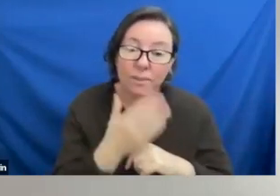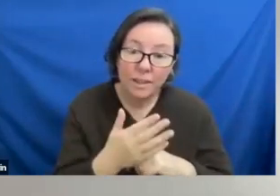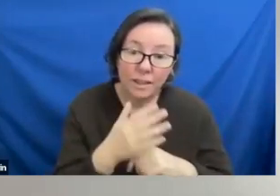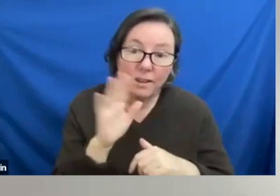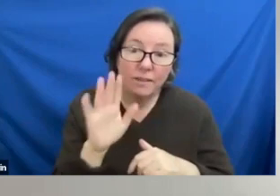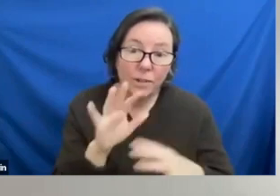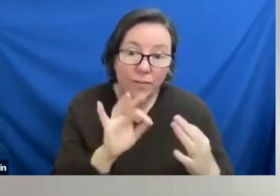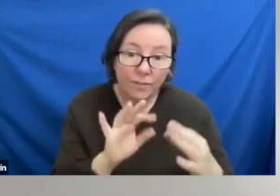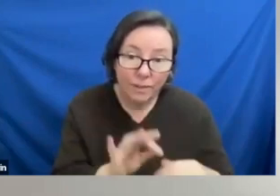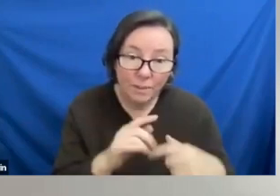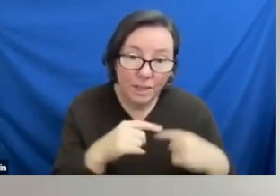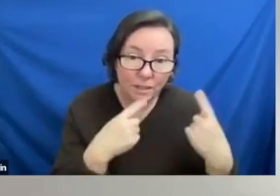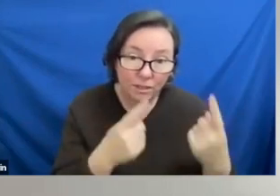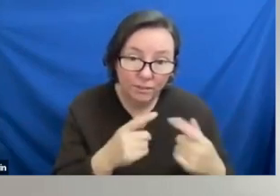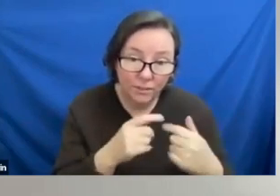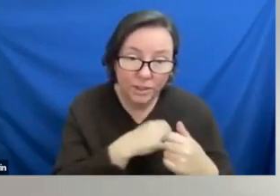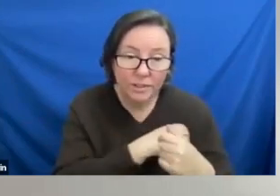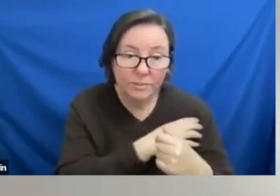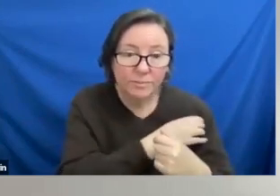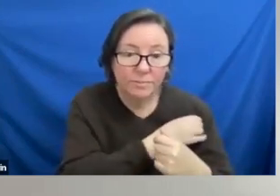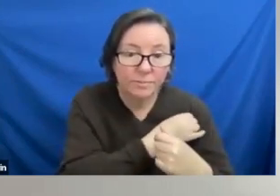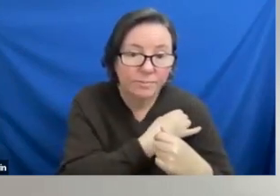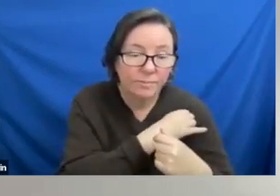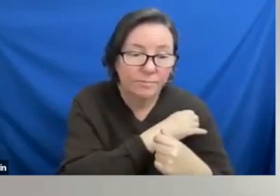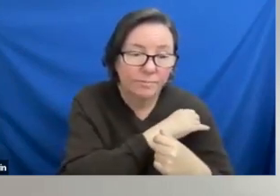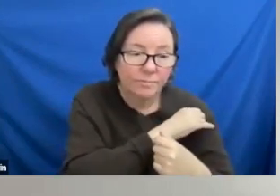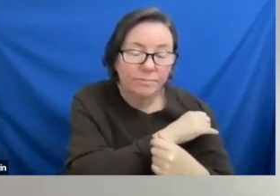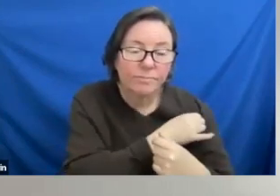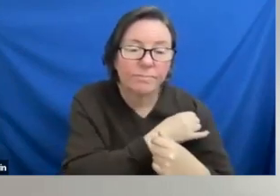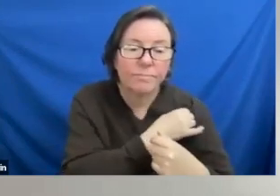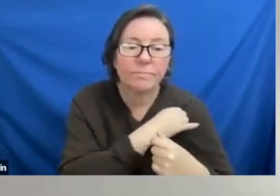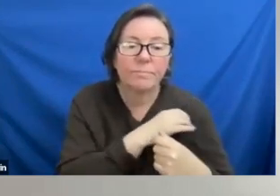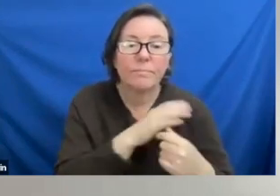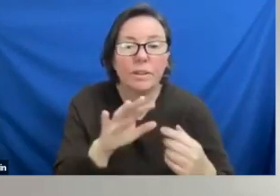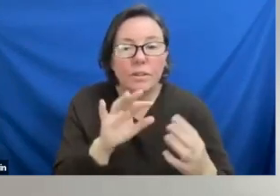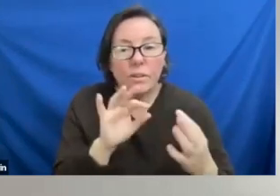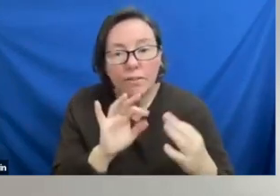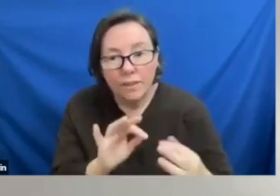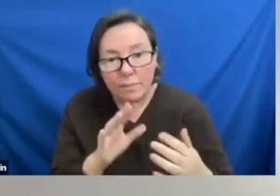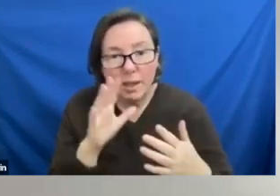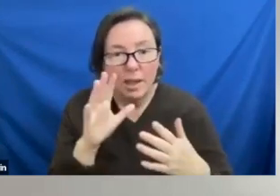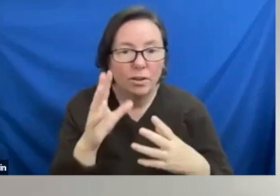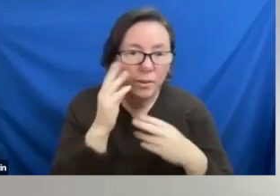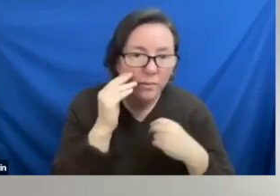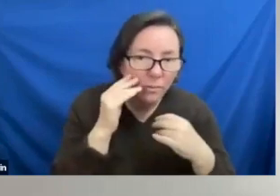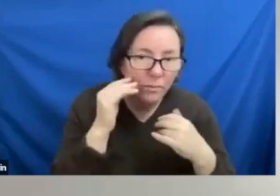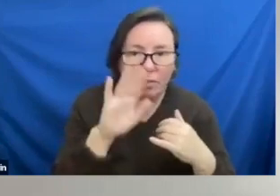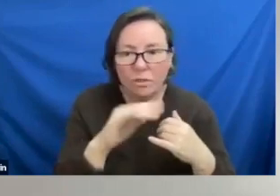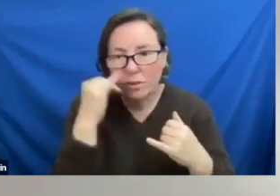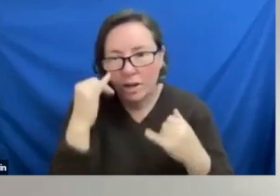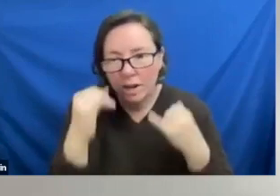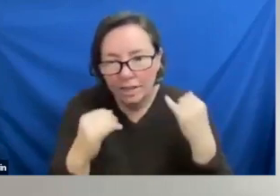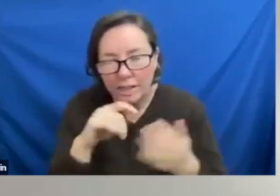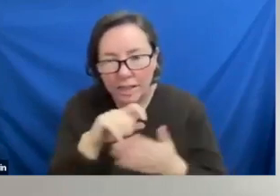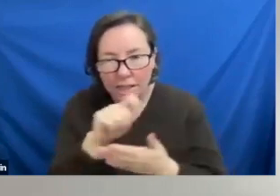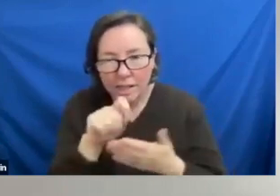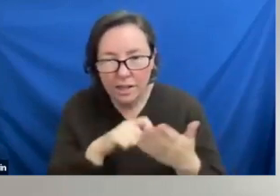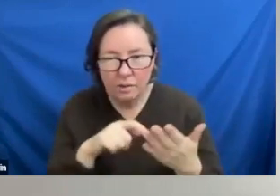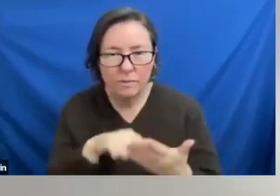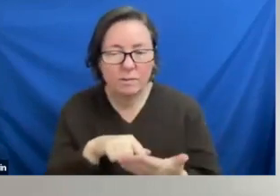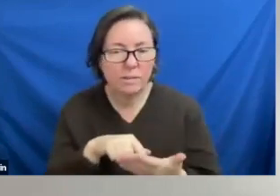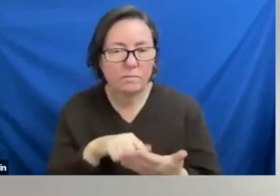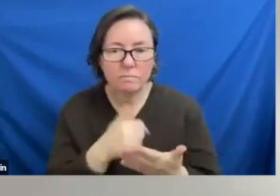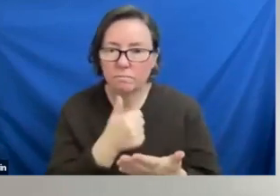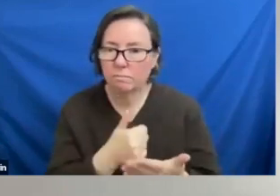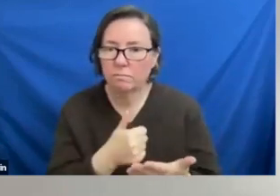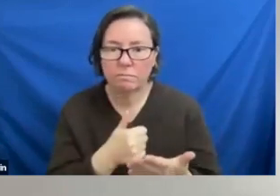gotten, the things that we have to take back, the notes that we have, and for the dialogue to continue. This